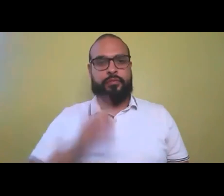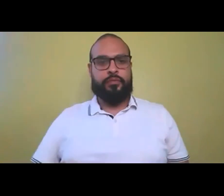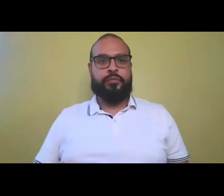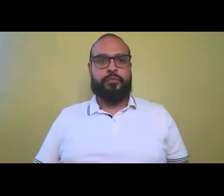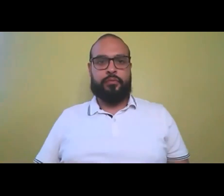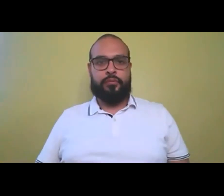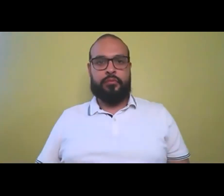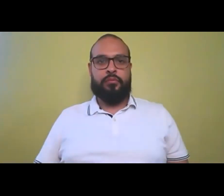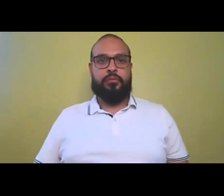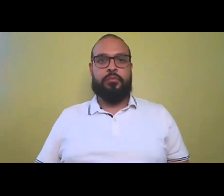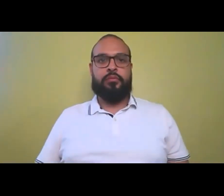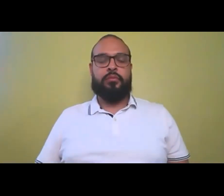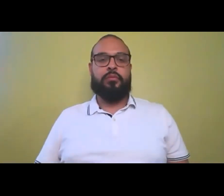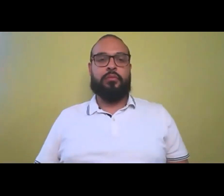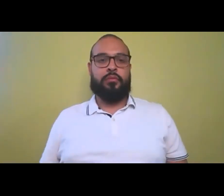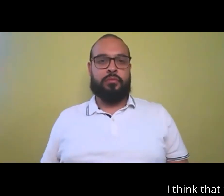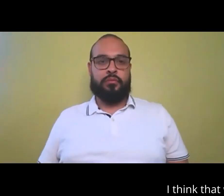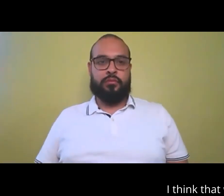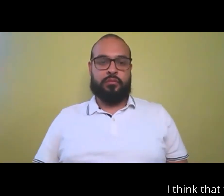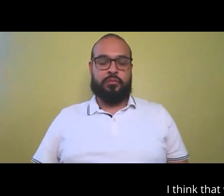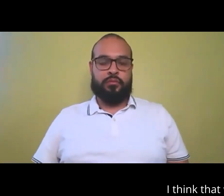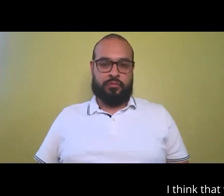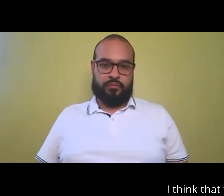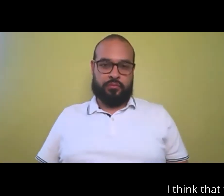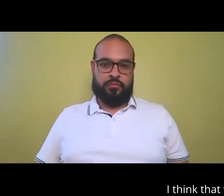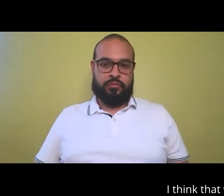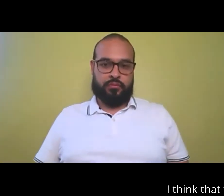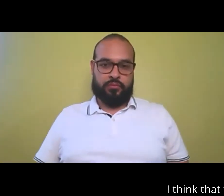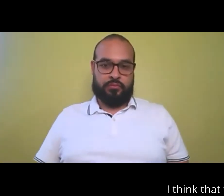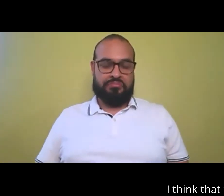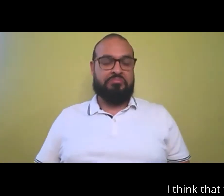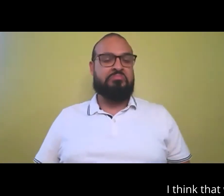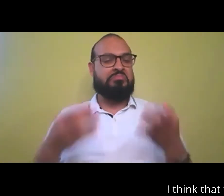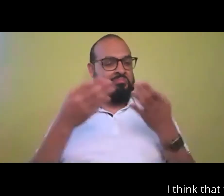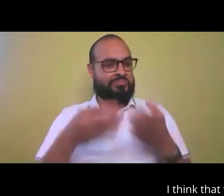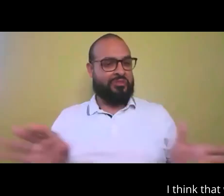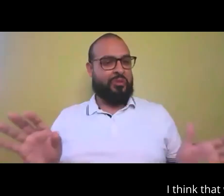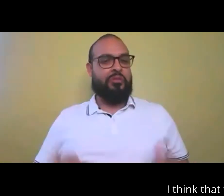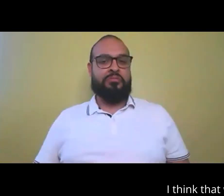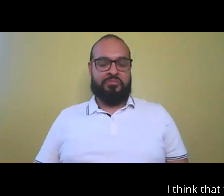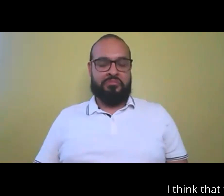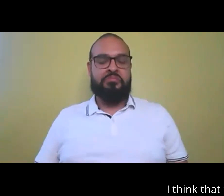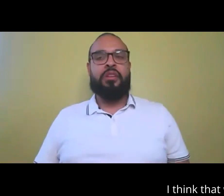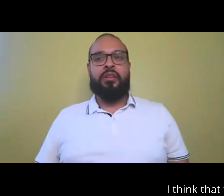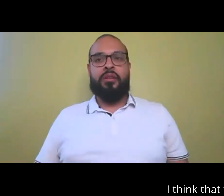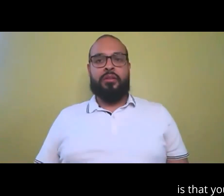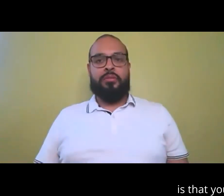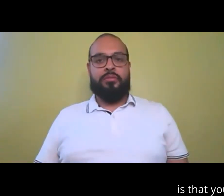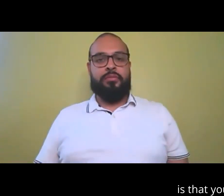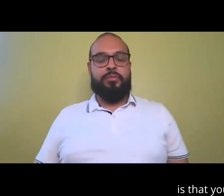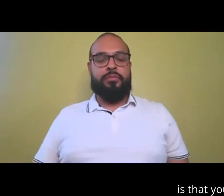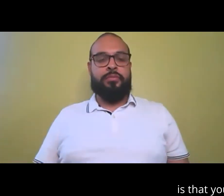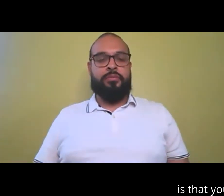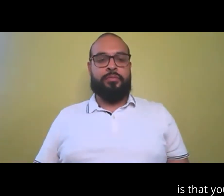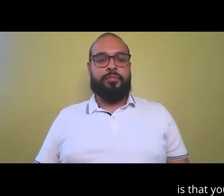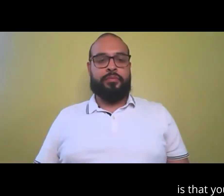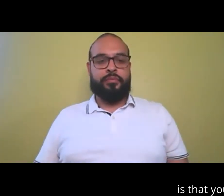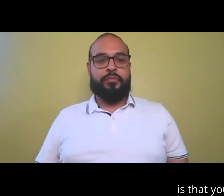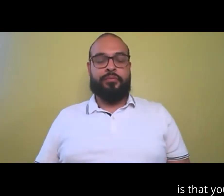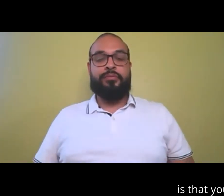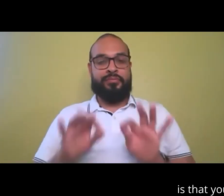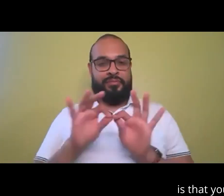But I think that in general, I think that when the general thinking would be is that you want to look